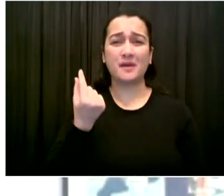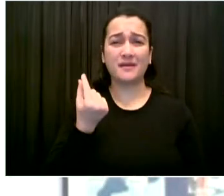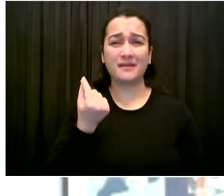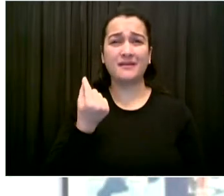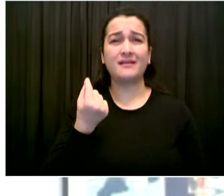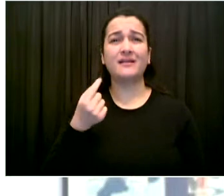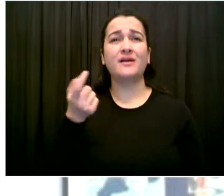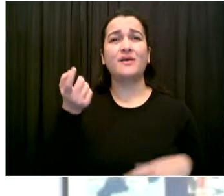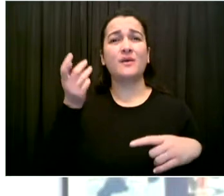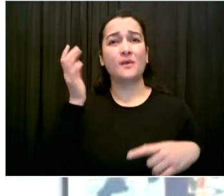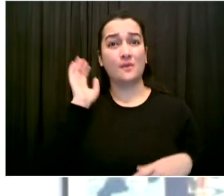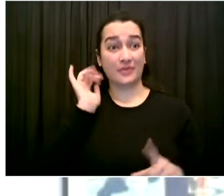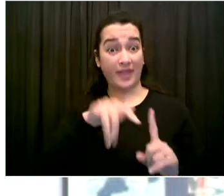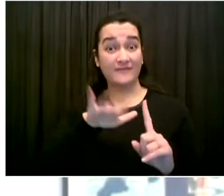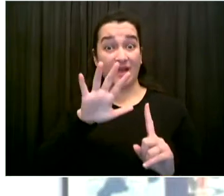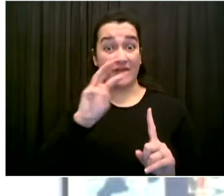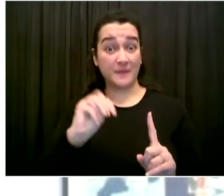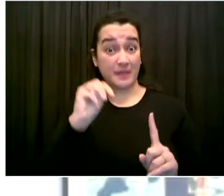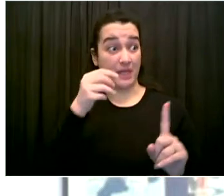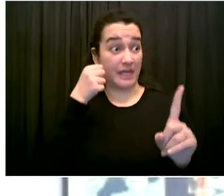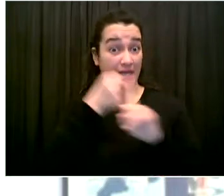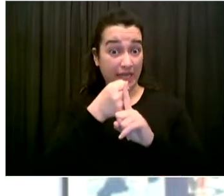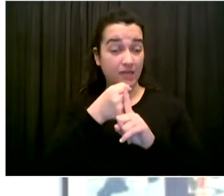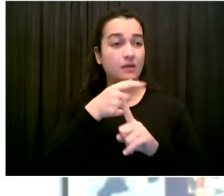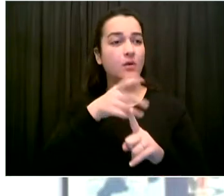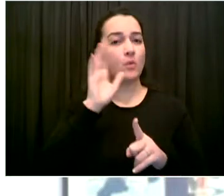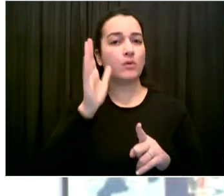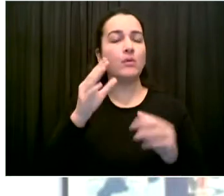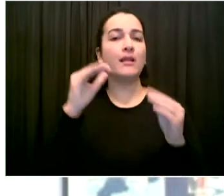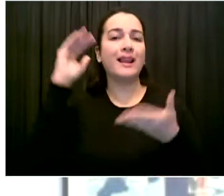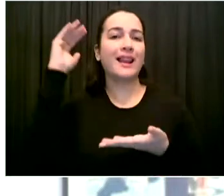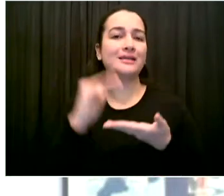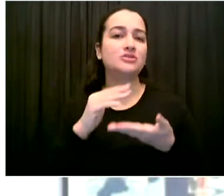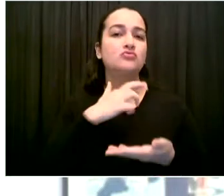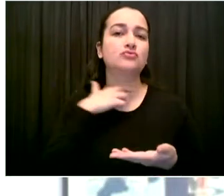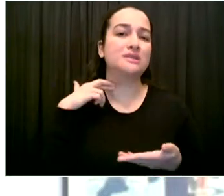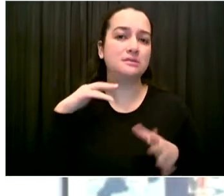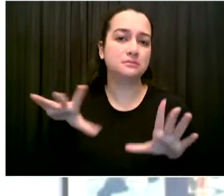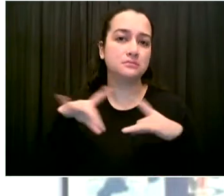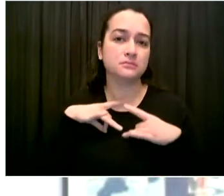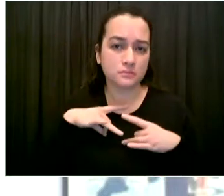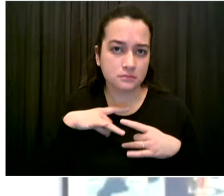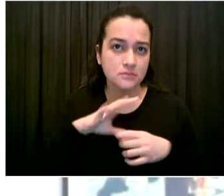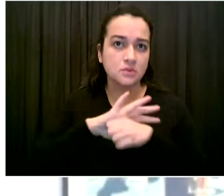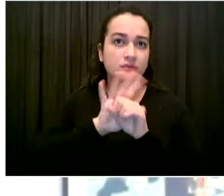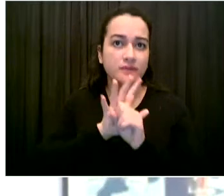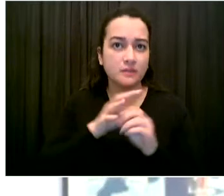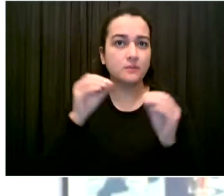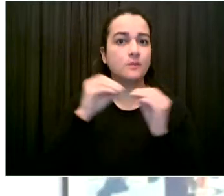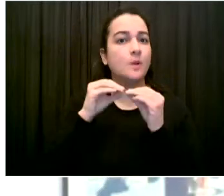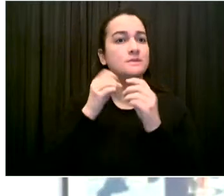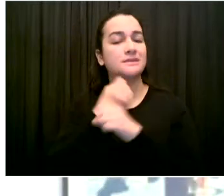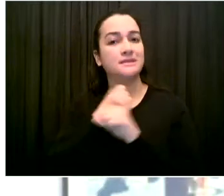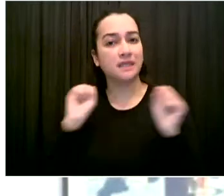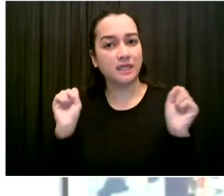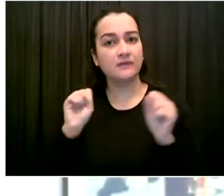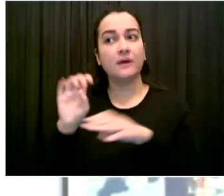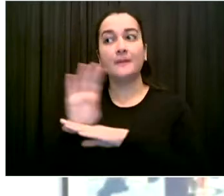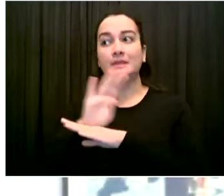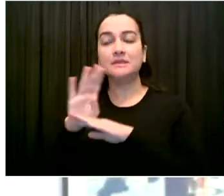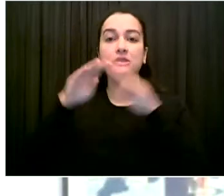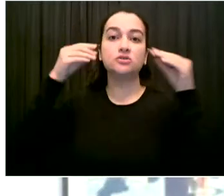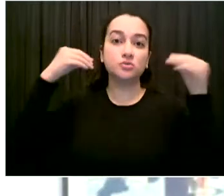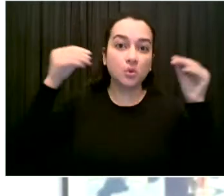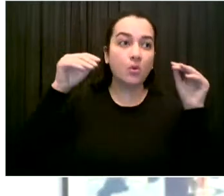save livelihoods. And three, beyond those effects on physical health and the